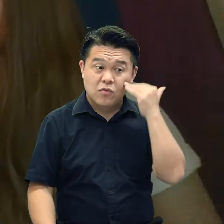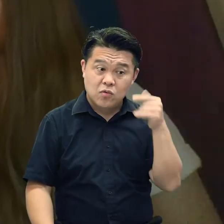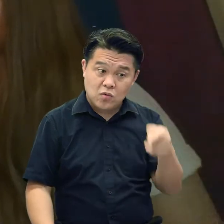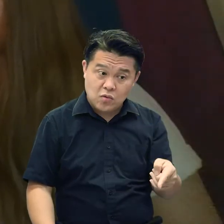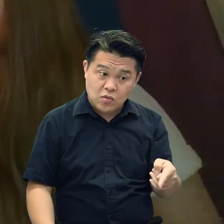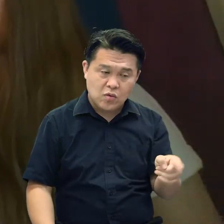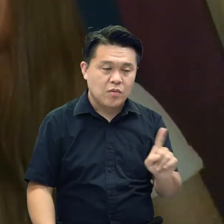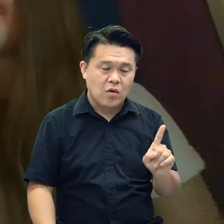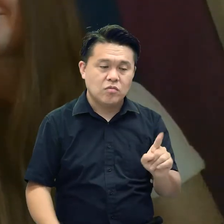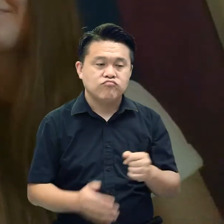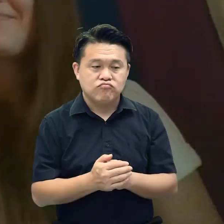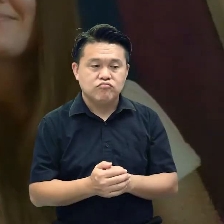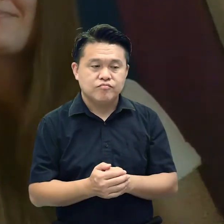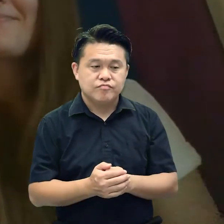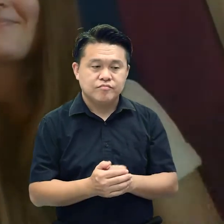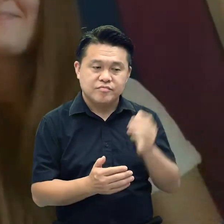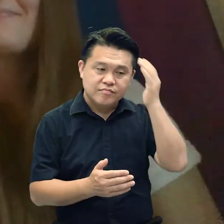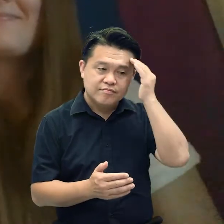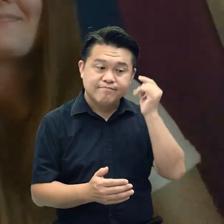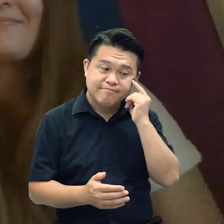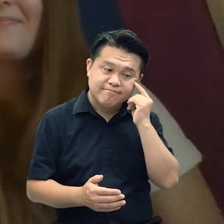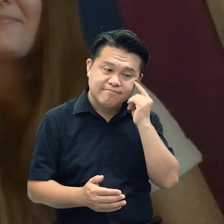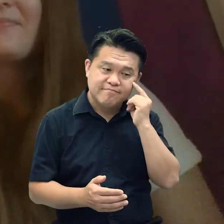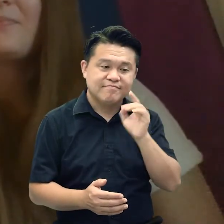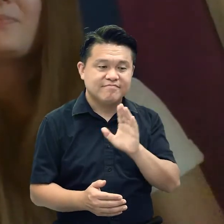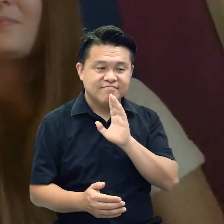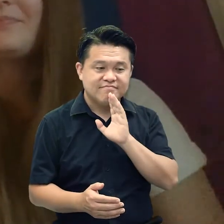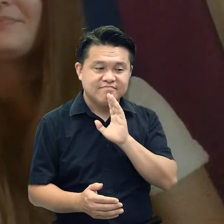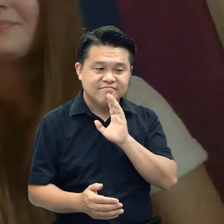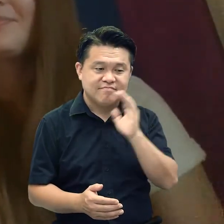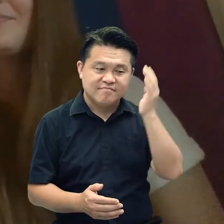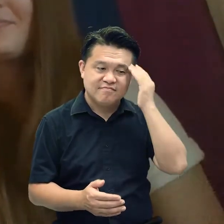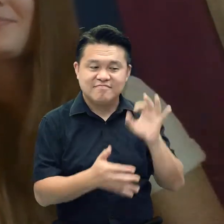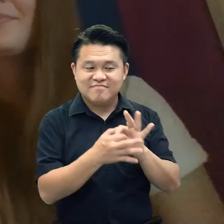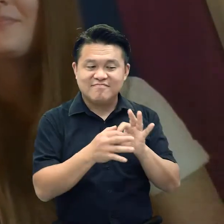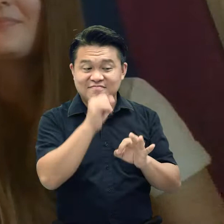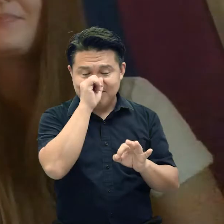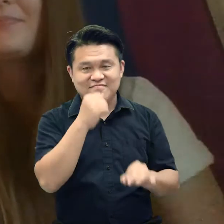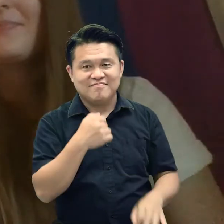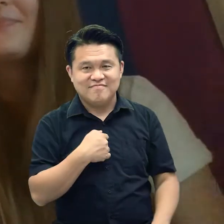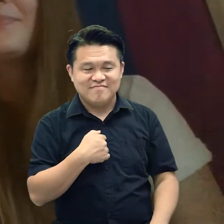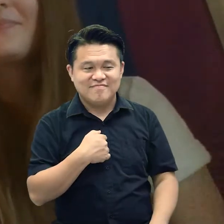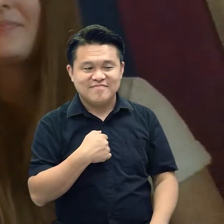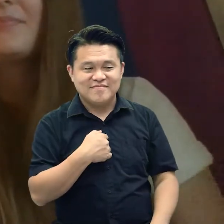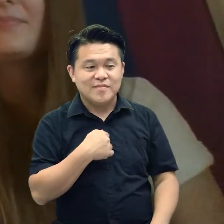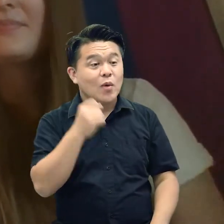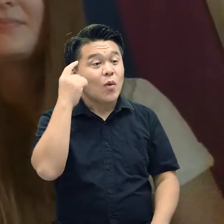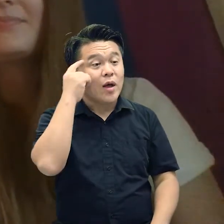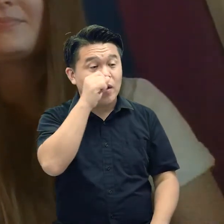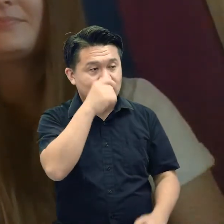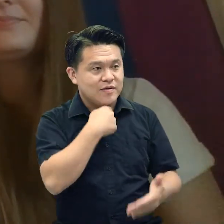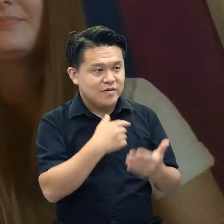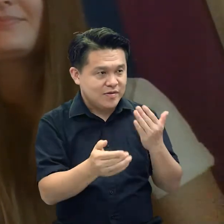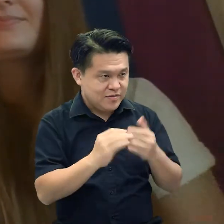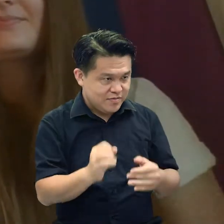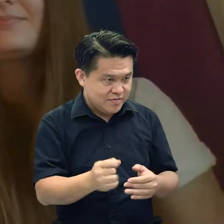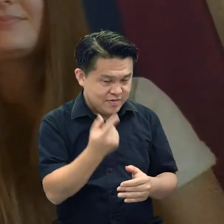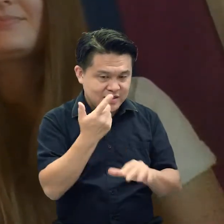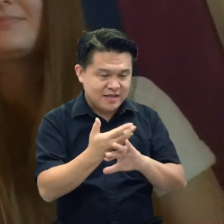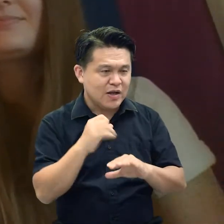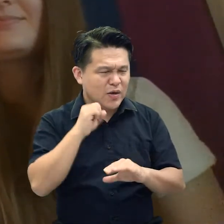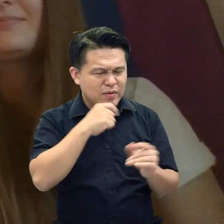like, we have a very good connection when we think about Korea in that sense, because it was that